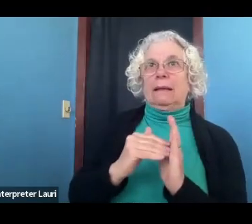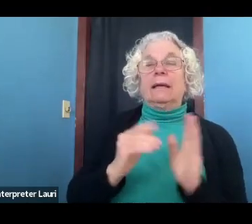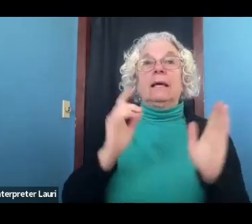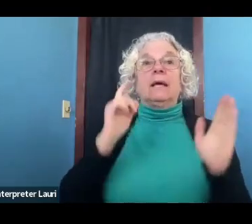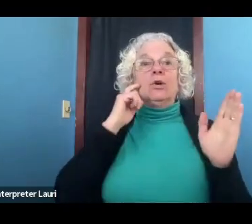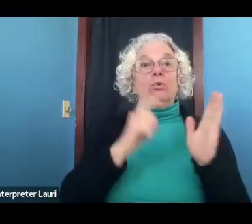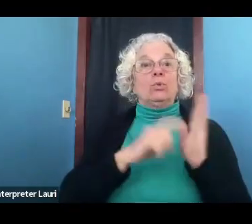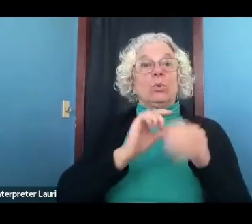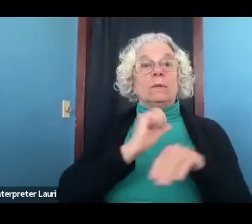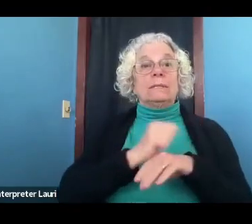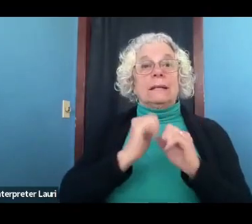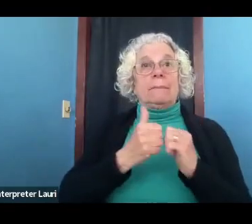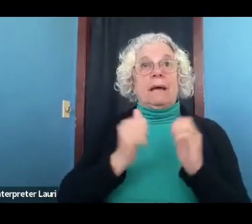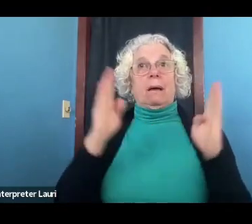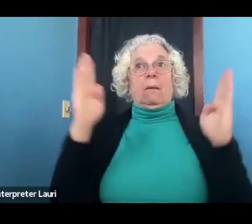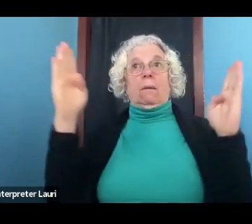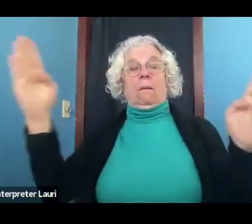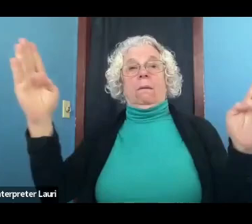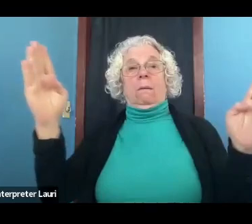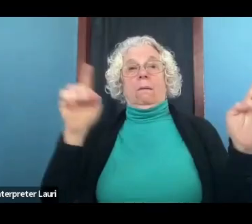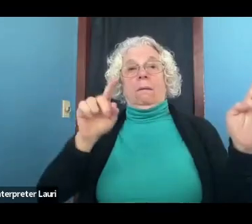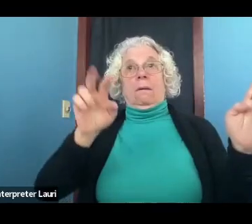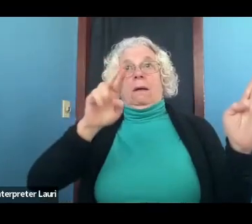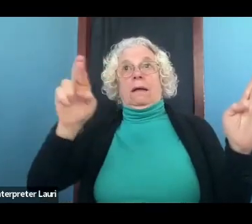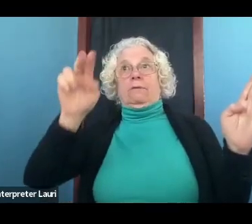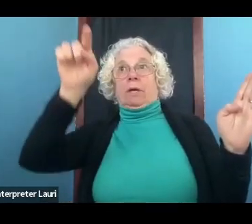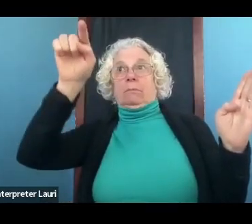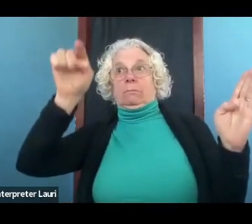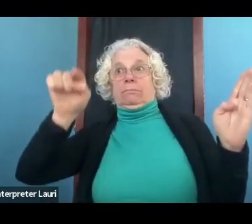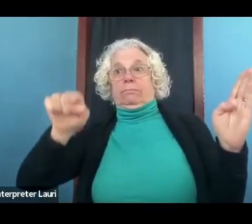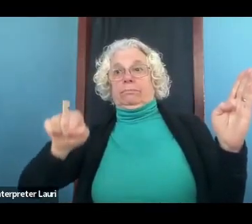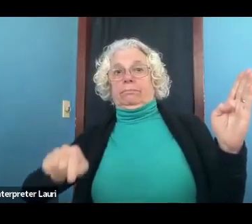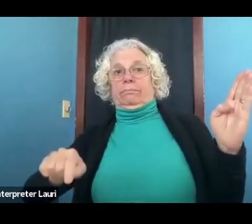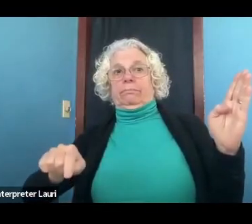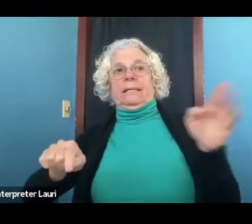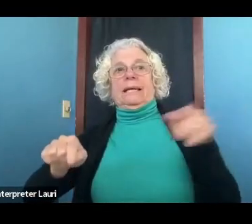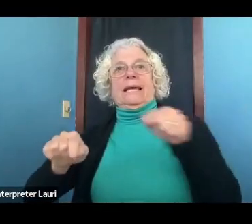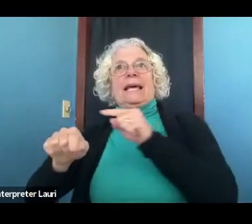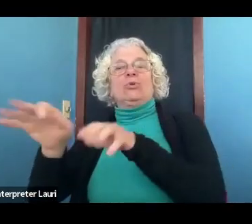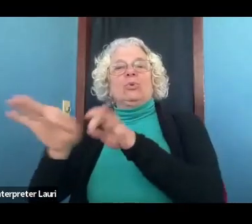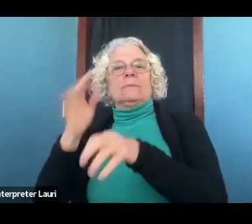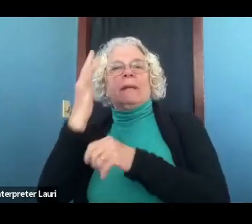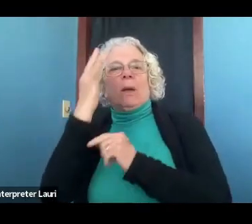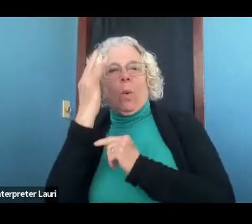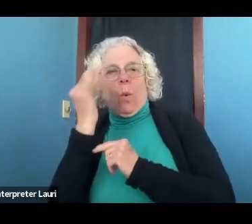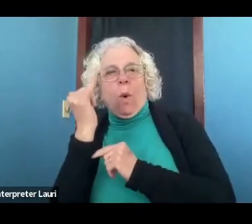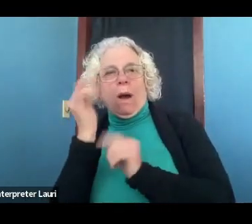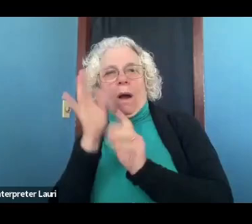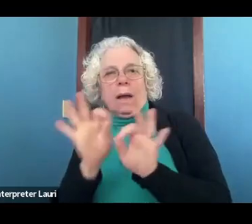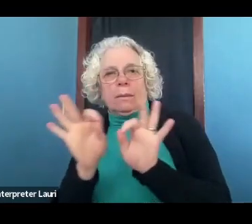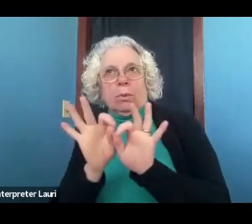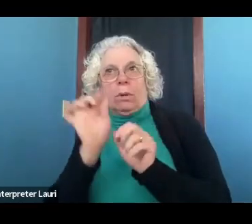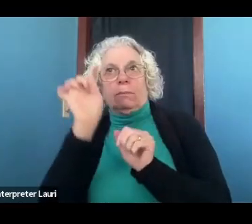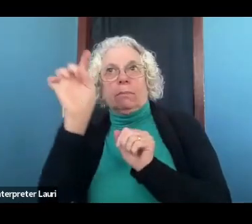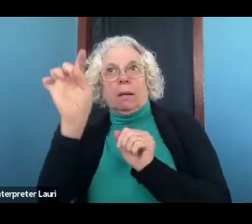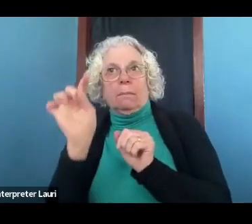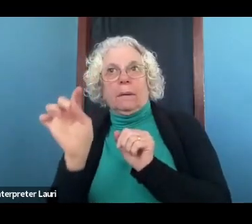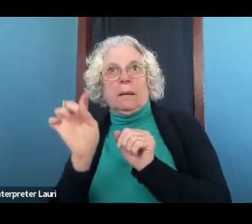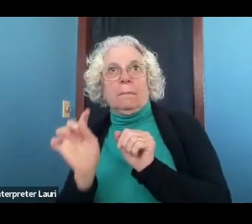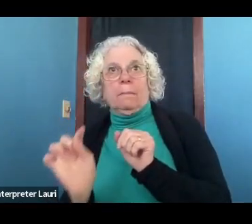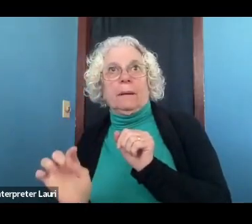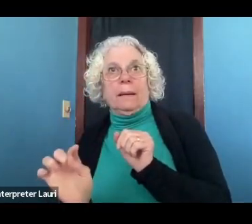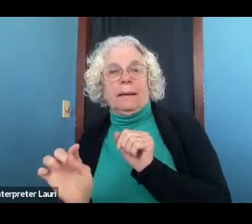side, there's a list of easy ways you can see why a healthcare directive is important. But like I